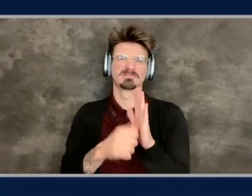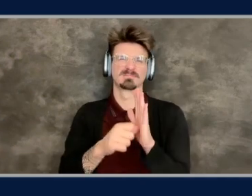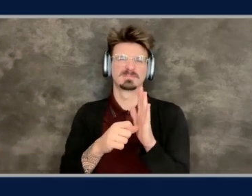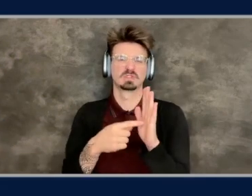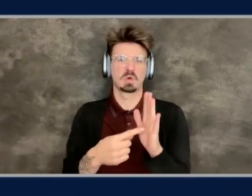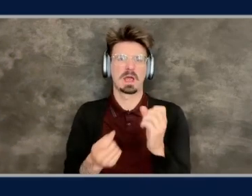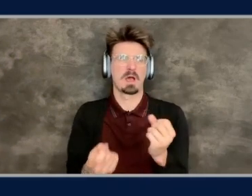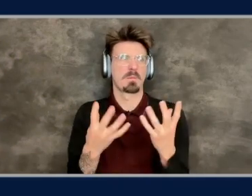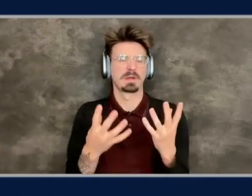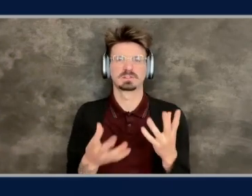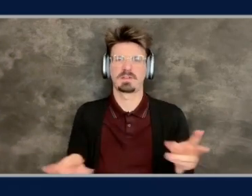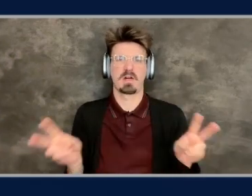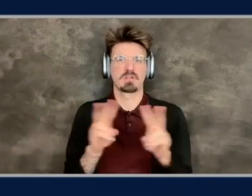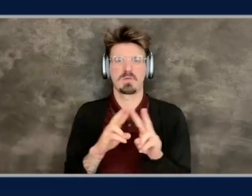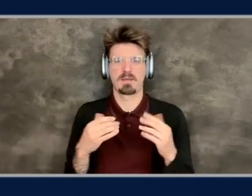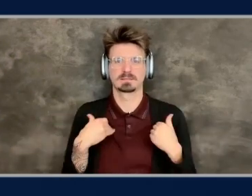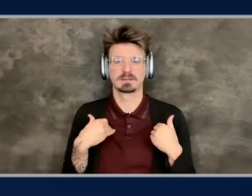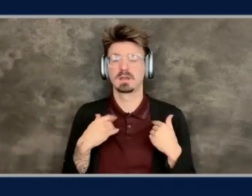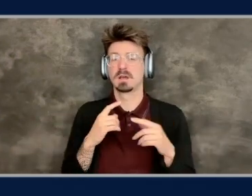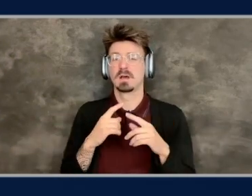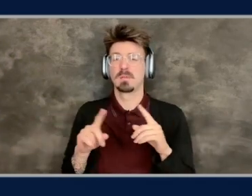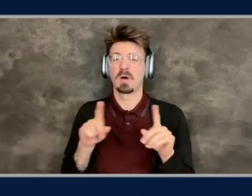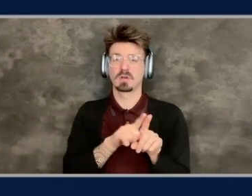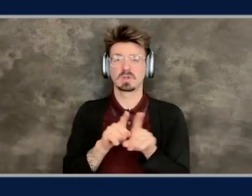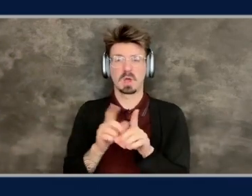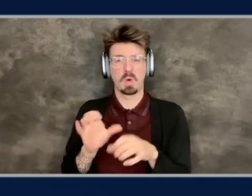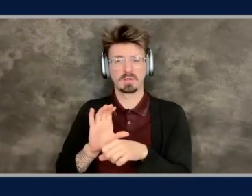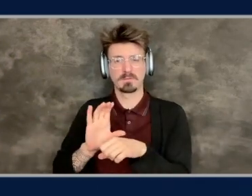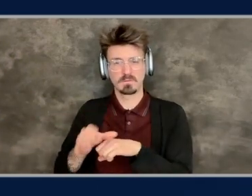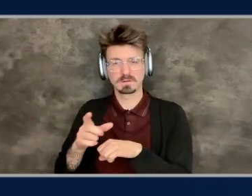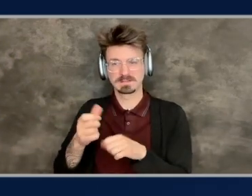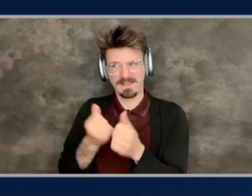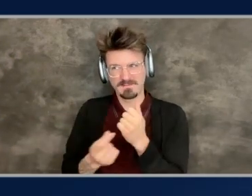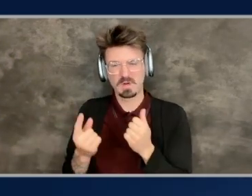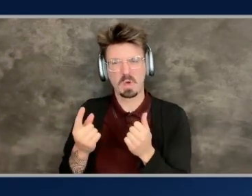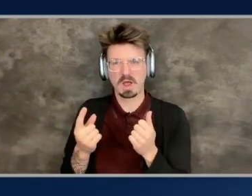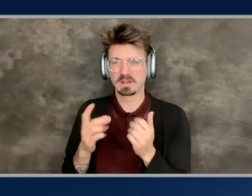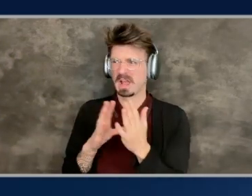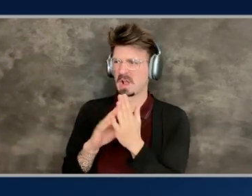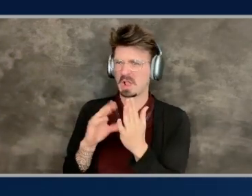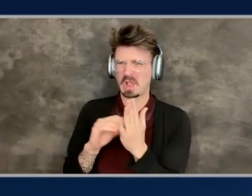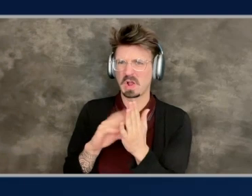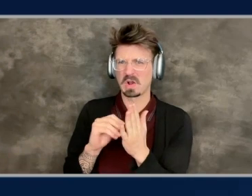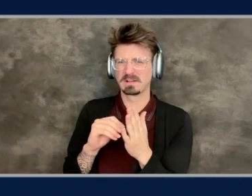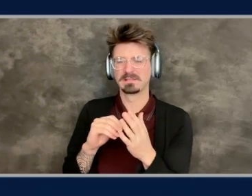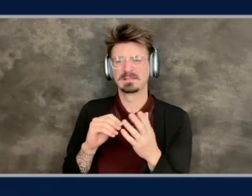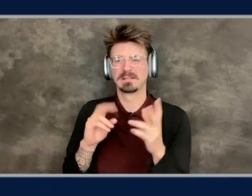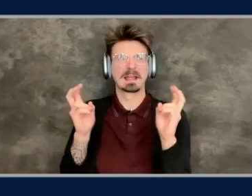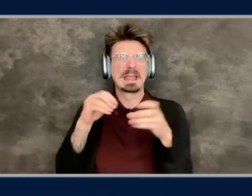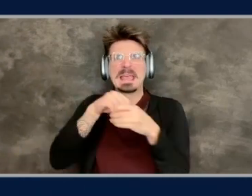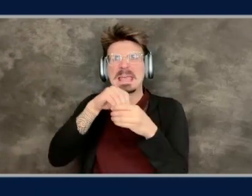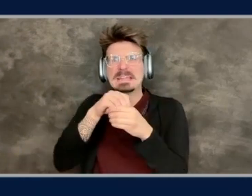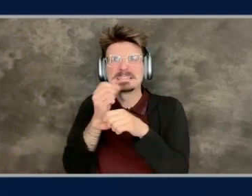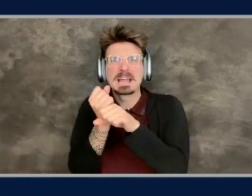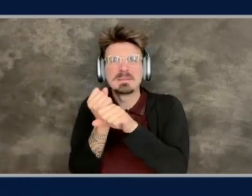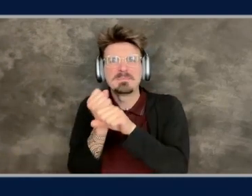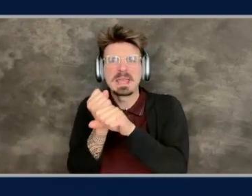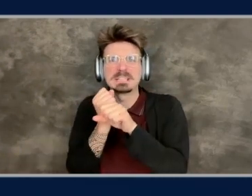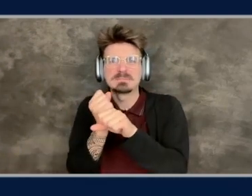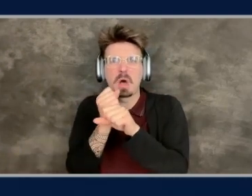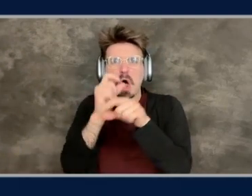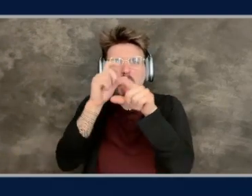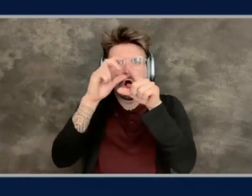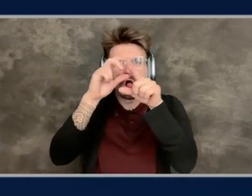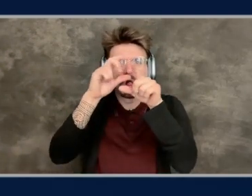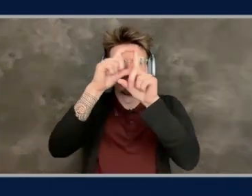is force everyone to learn all of the kind of inside baseball, and to try and figure out how to kind of make these selections.